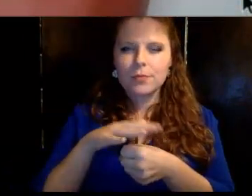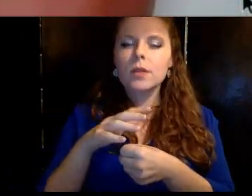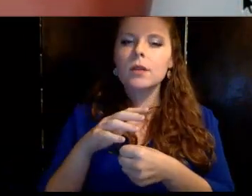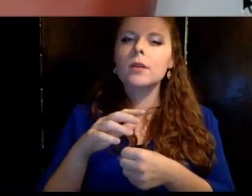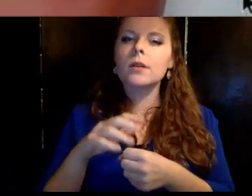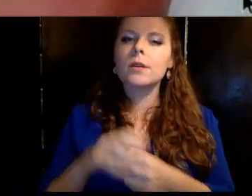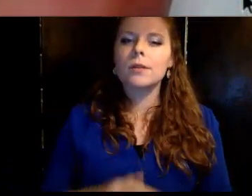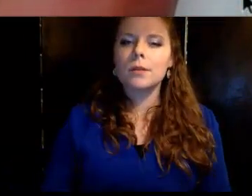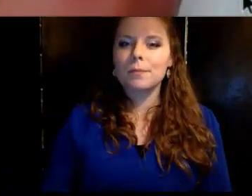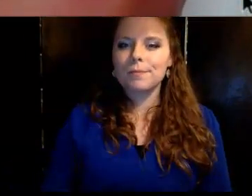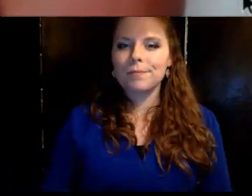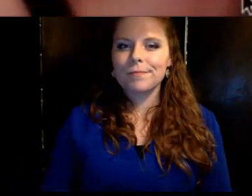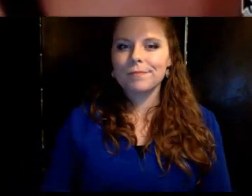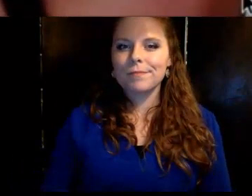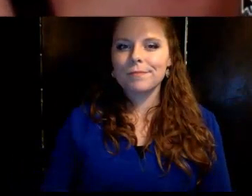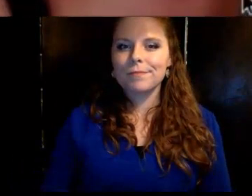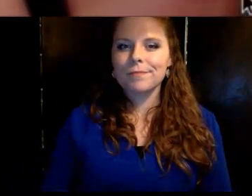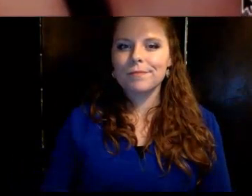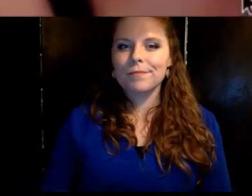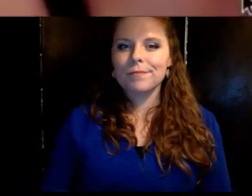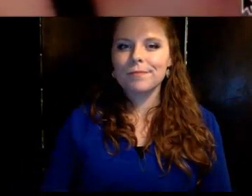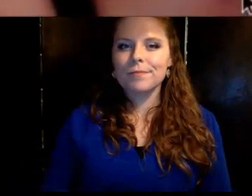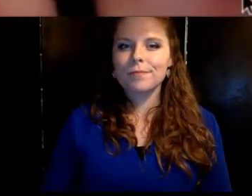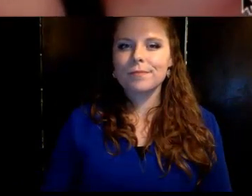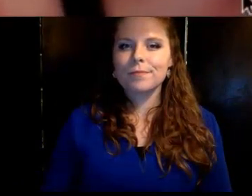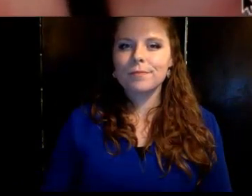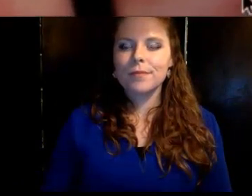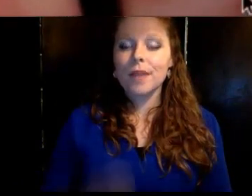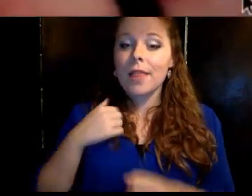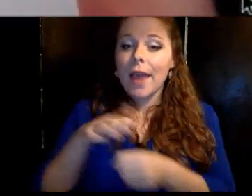in which an artwork